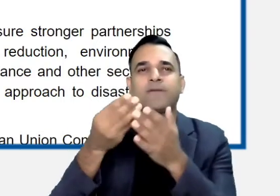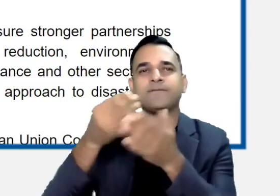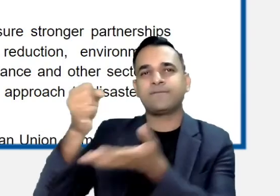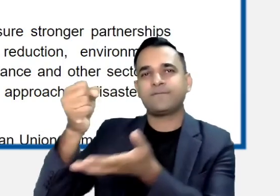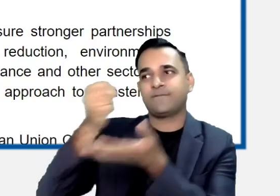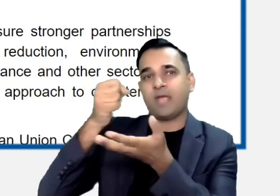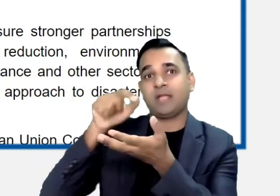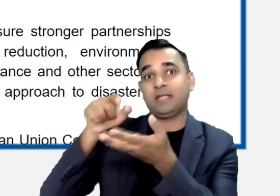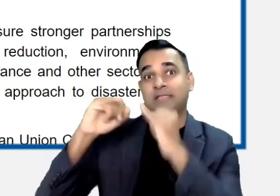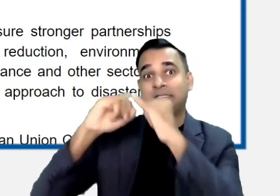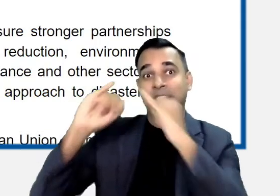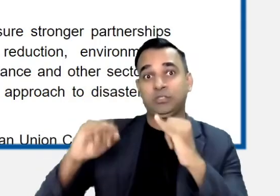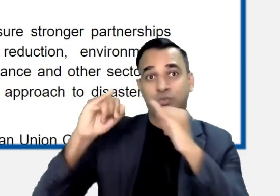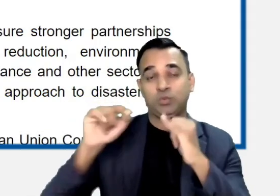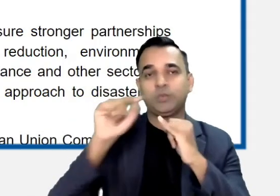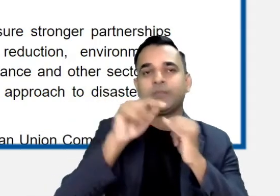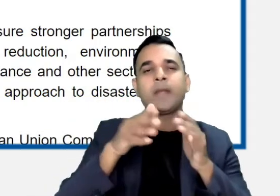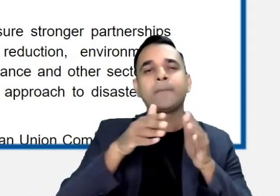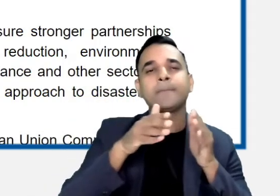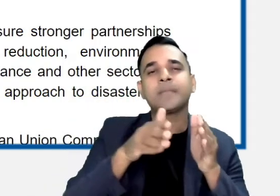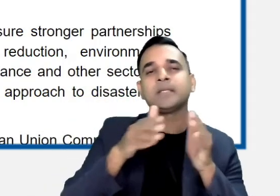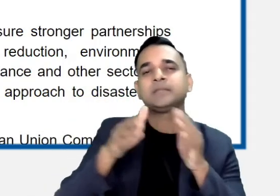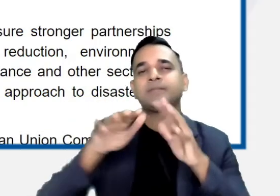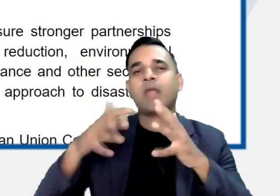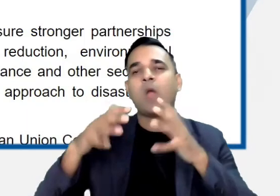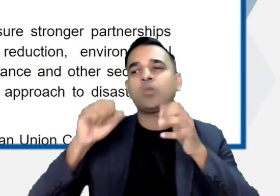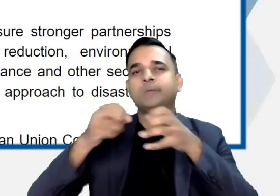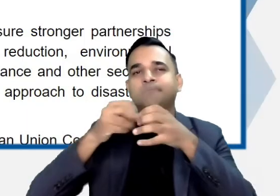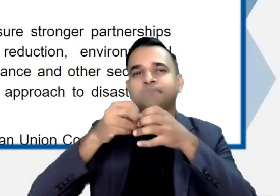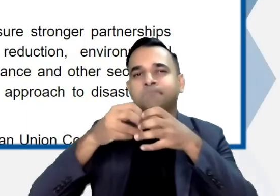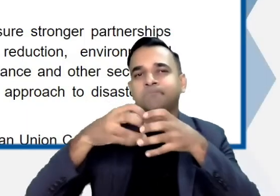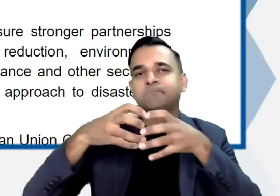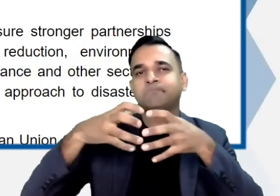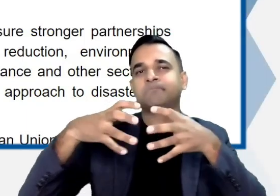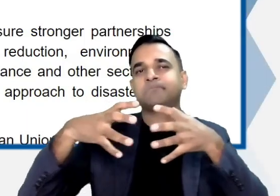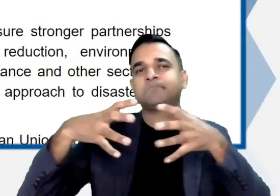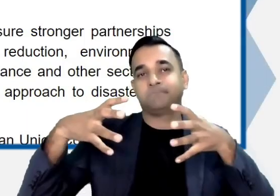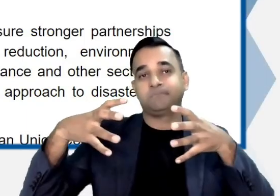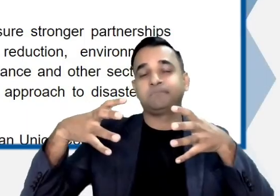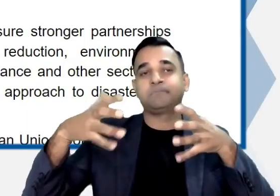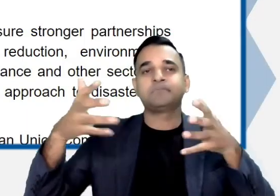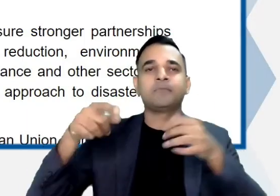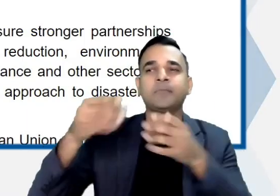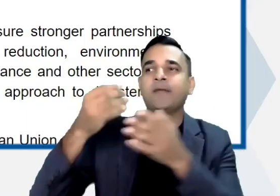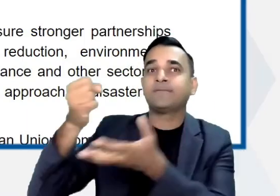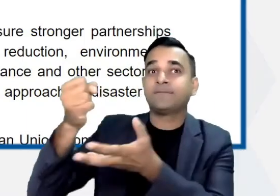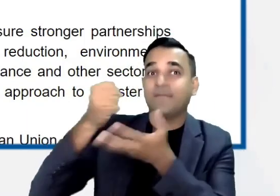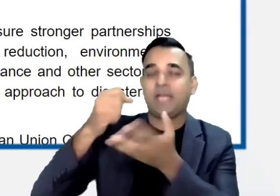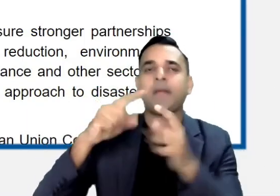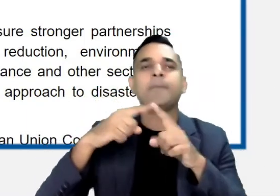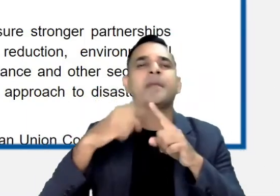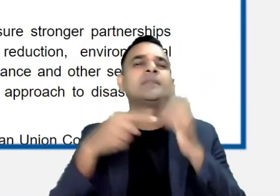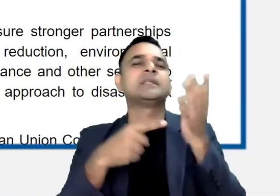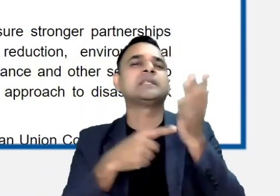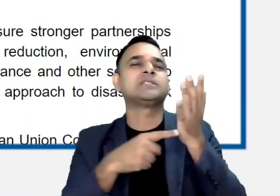financial, technological, and capacity building support for the implementation of gender-sensitive and inclusive disaster risk